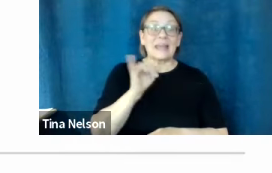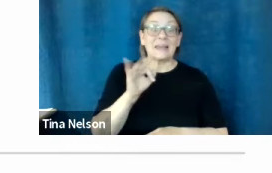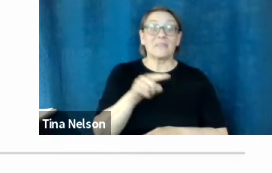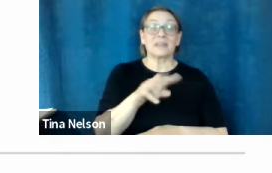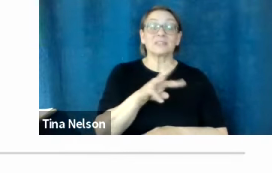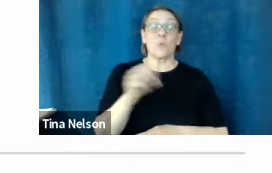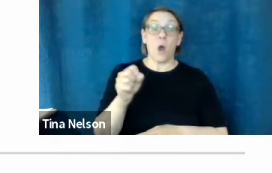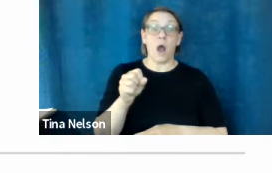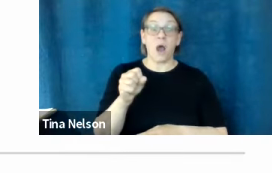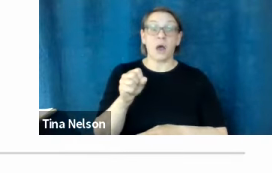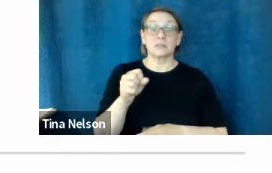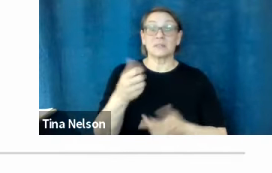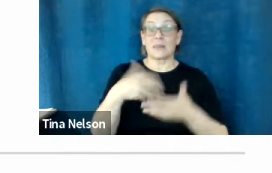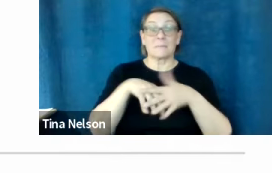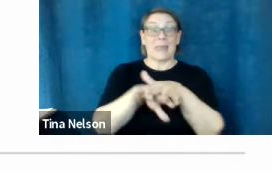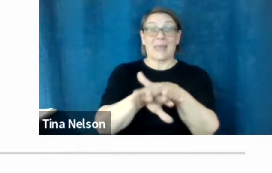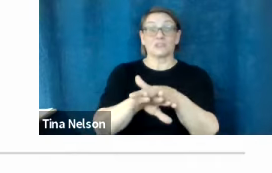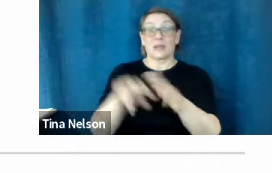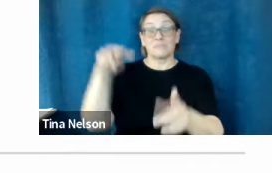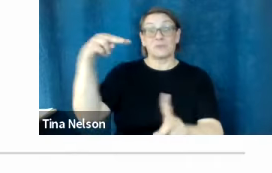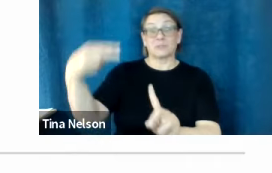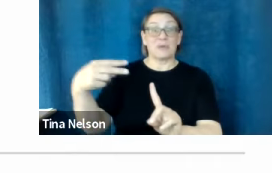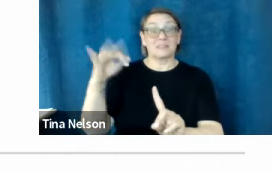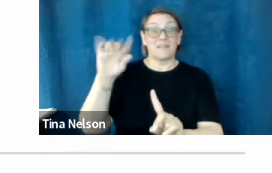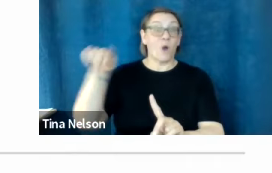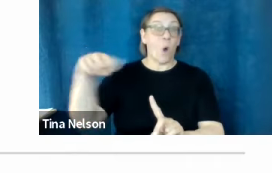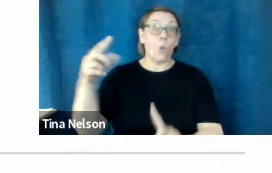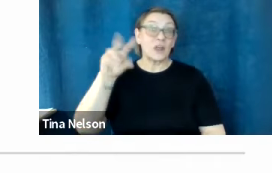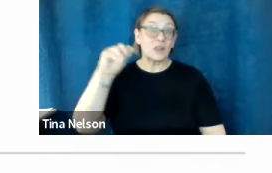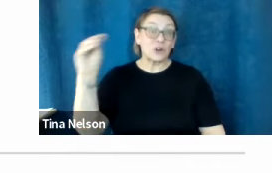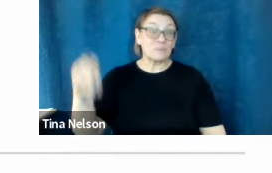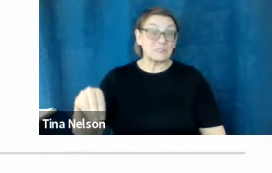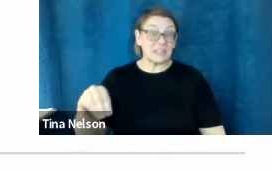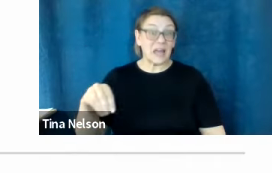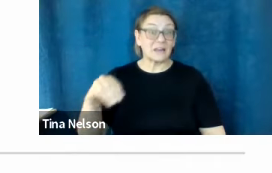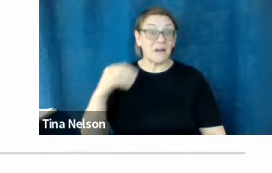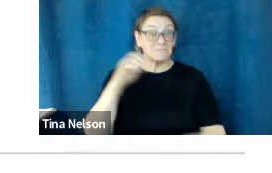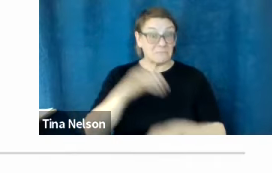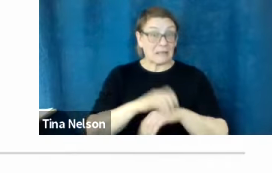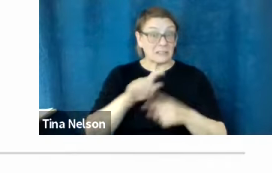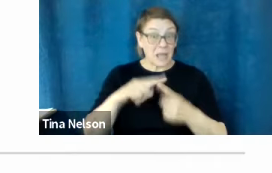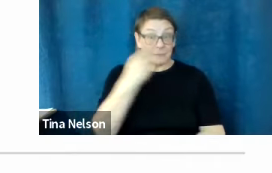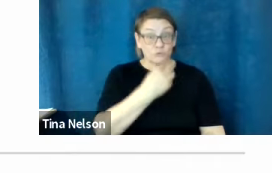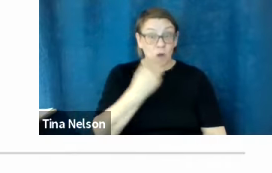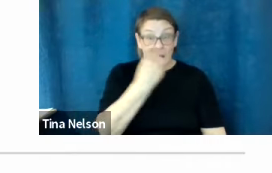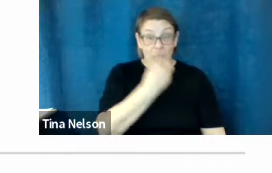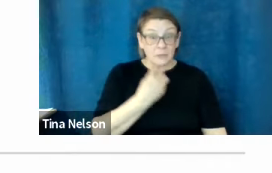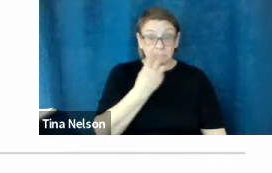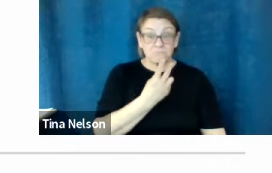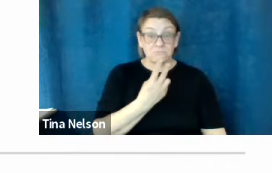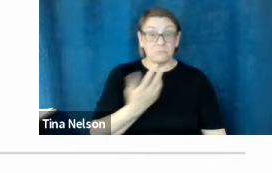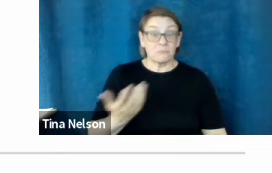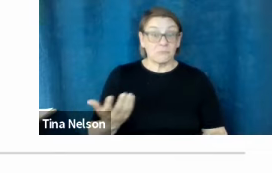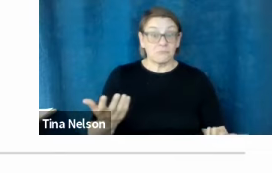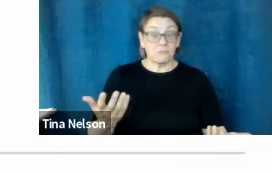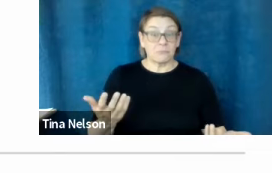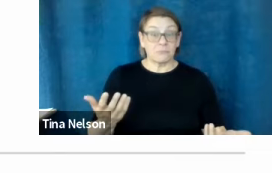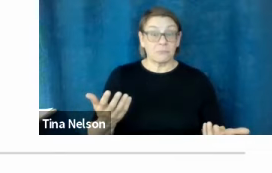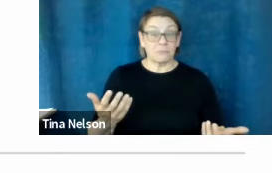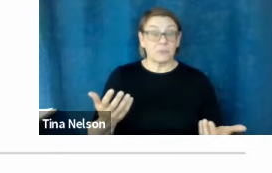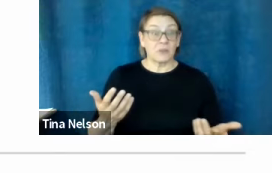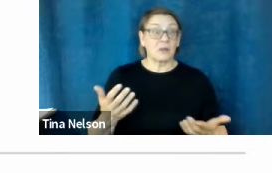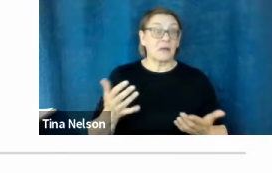mainstream perspective of only 30% of English can be read on the lips, that is a, that could be a